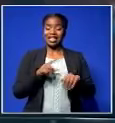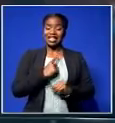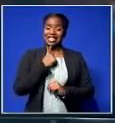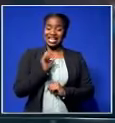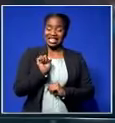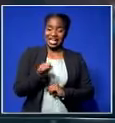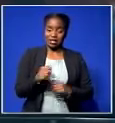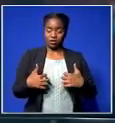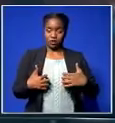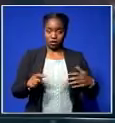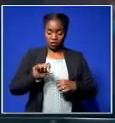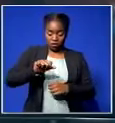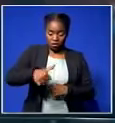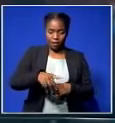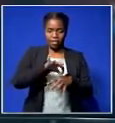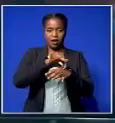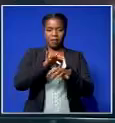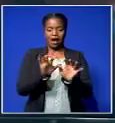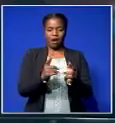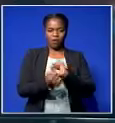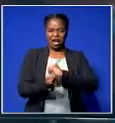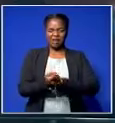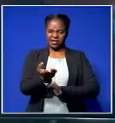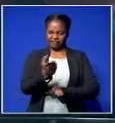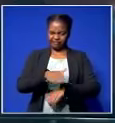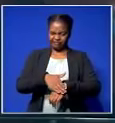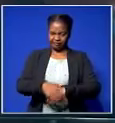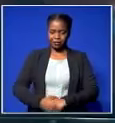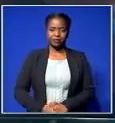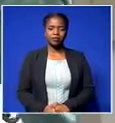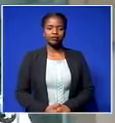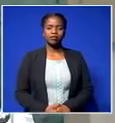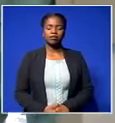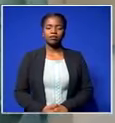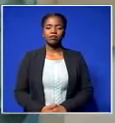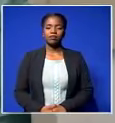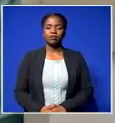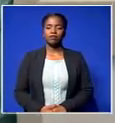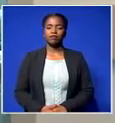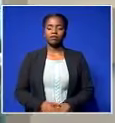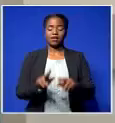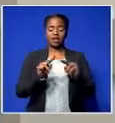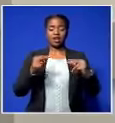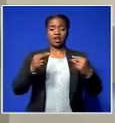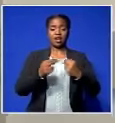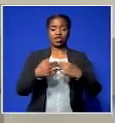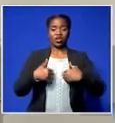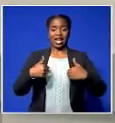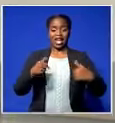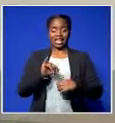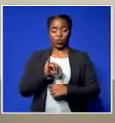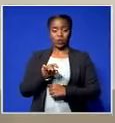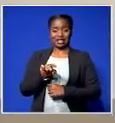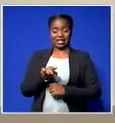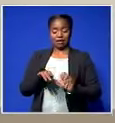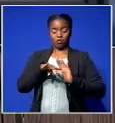with the next phase of the plan. Zekona Chona has more. The National Health Insurance Program, as defined